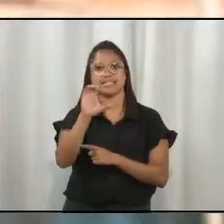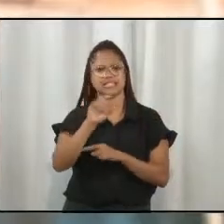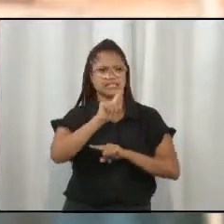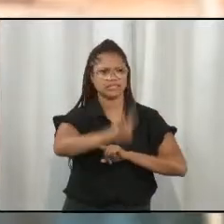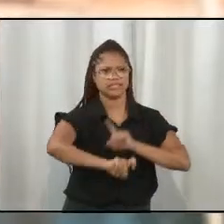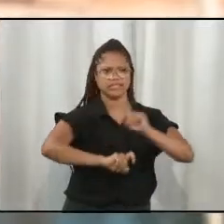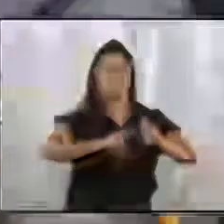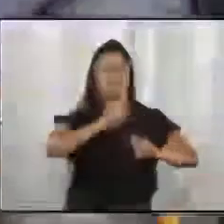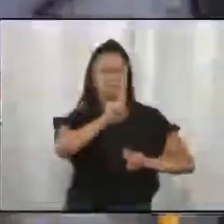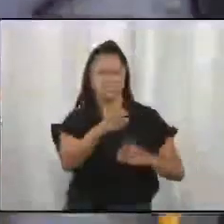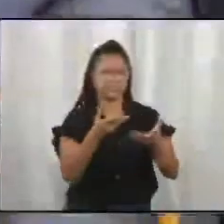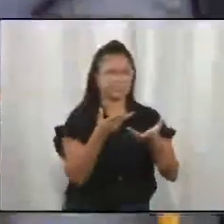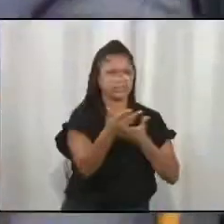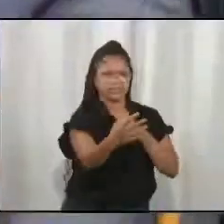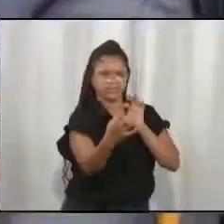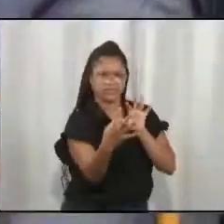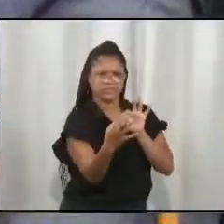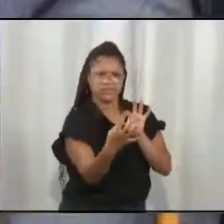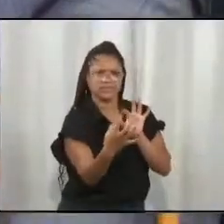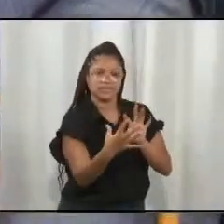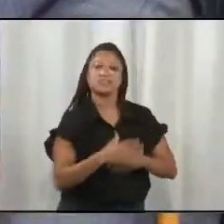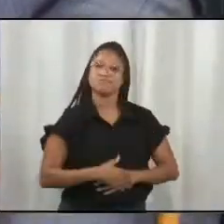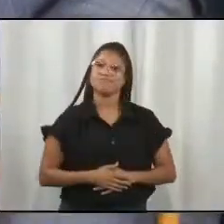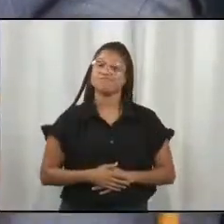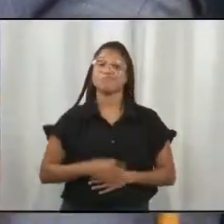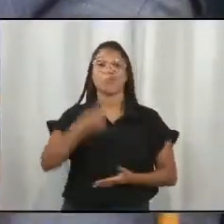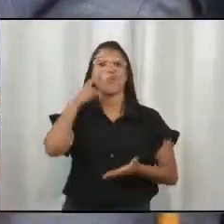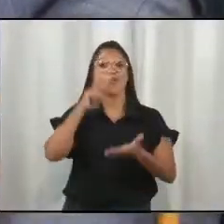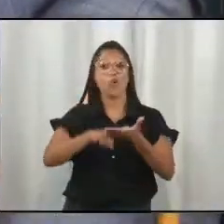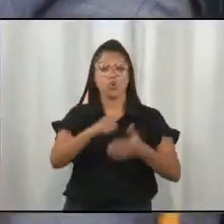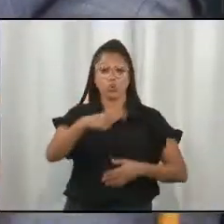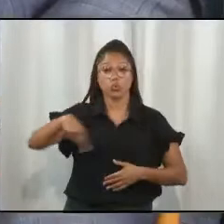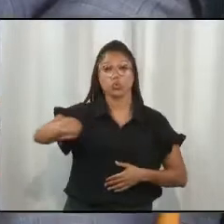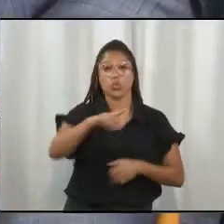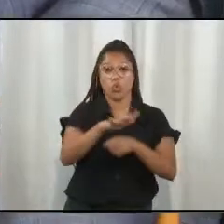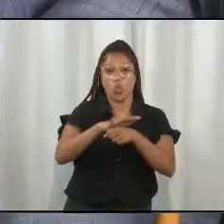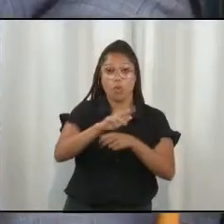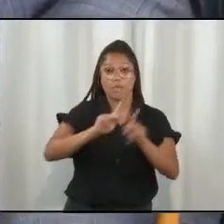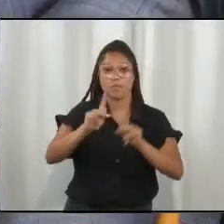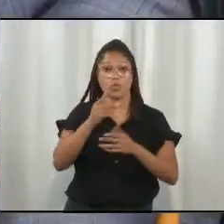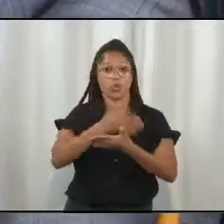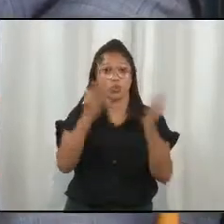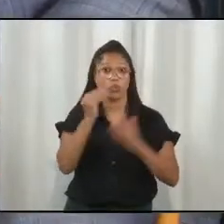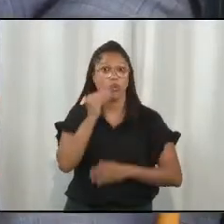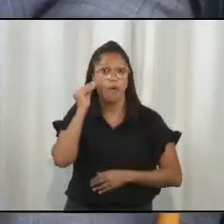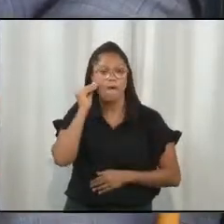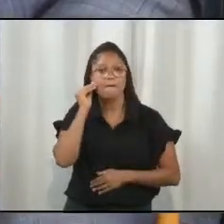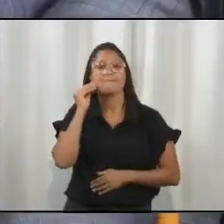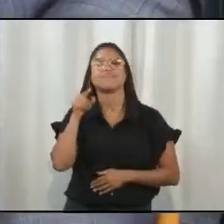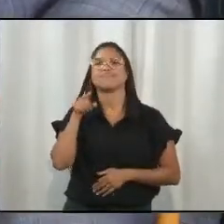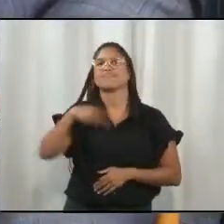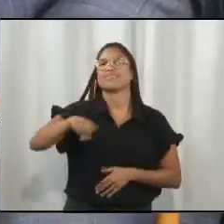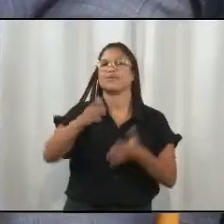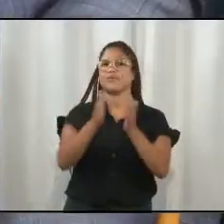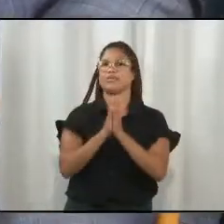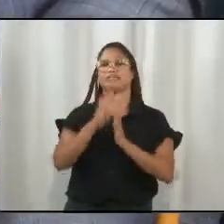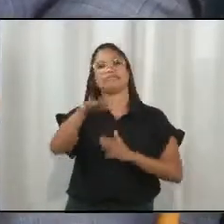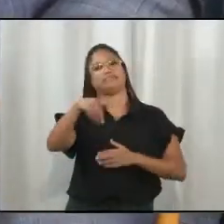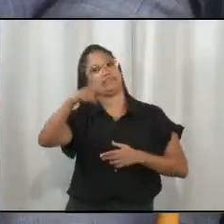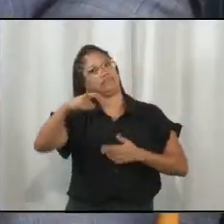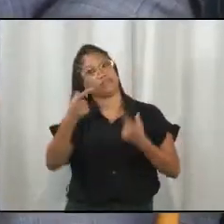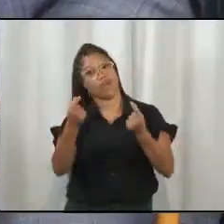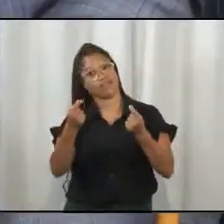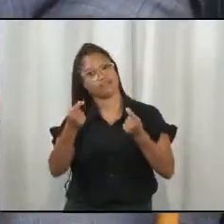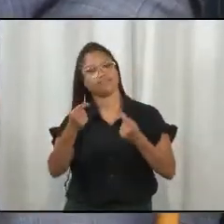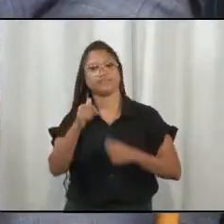by this service. Really the most requested thing from local people here experiencing homelessness was having a private restroom and showers,